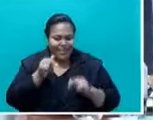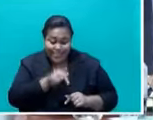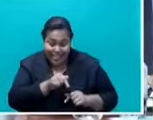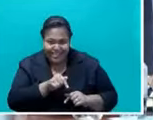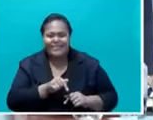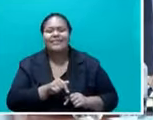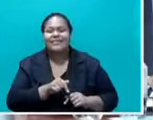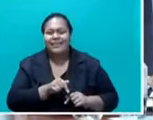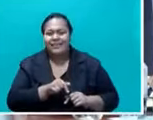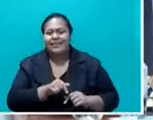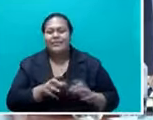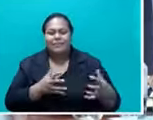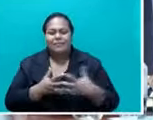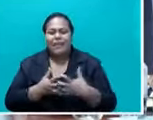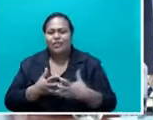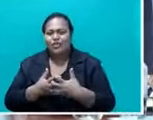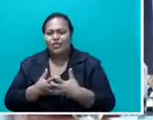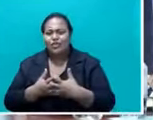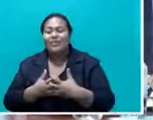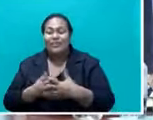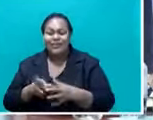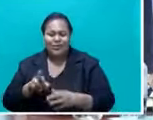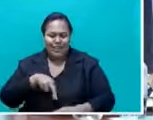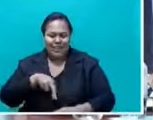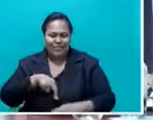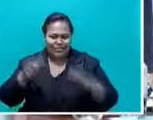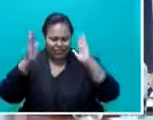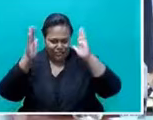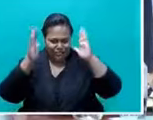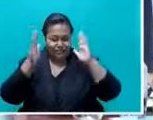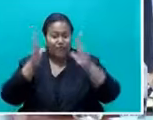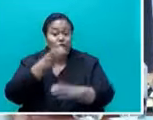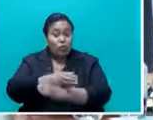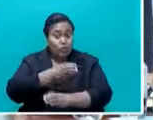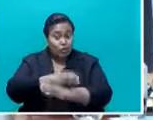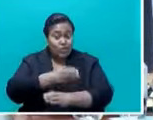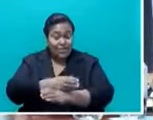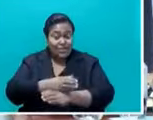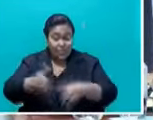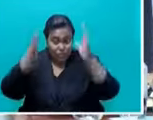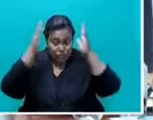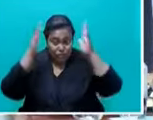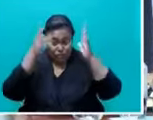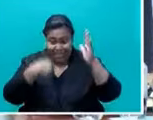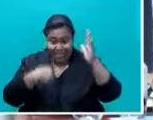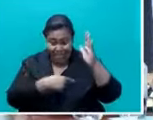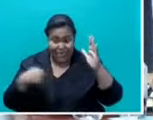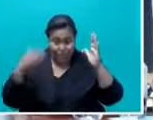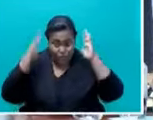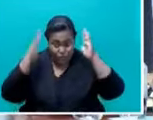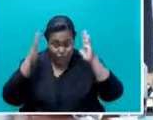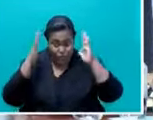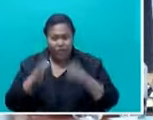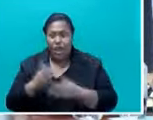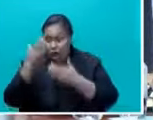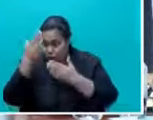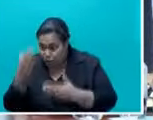Speaker. In Christian churches, for example, the Catholic Church, Honorable Prime Minister, Honorable